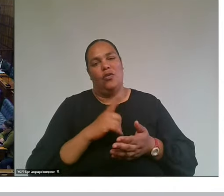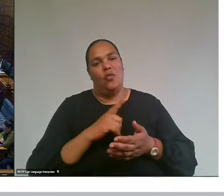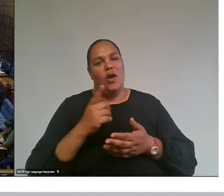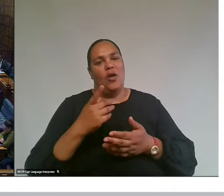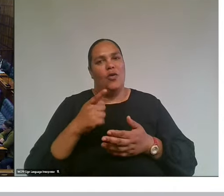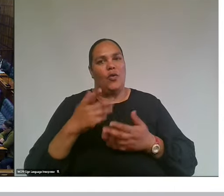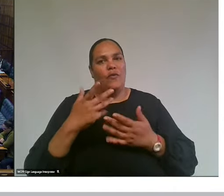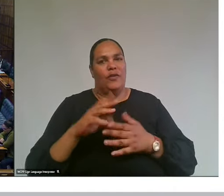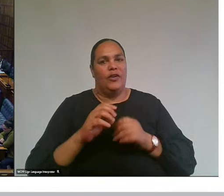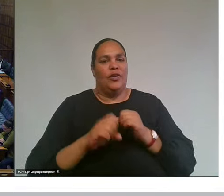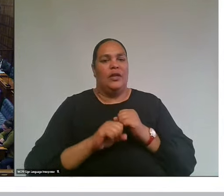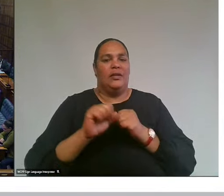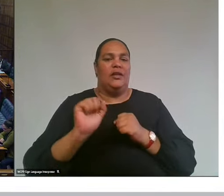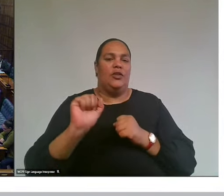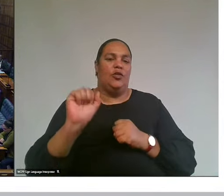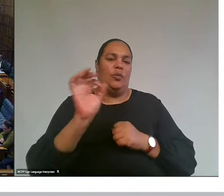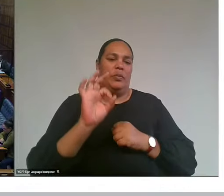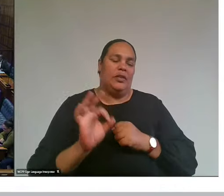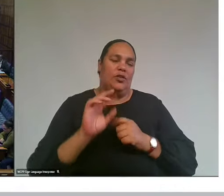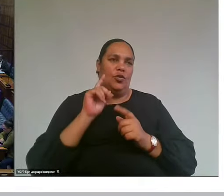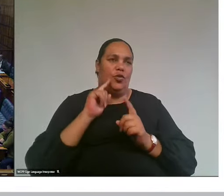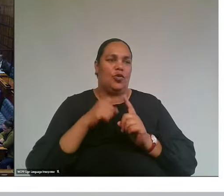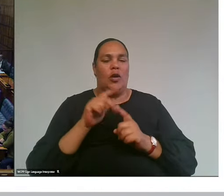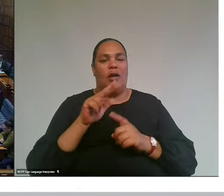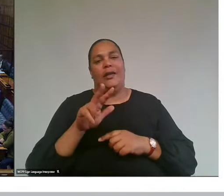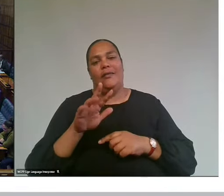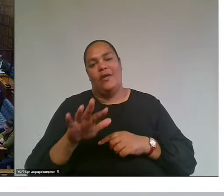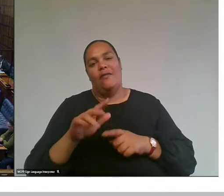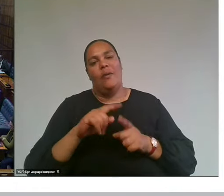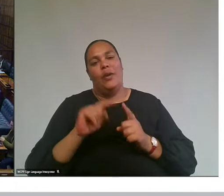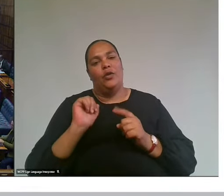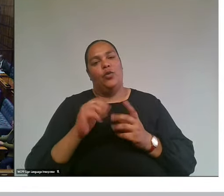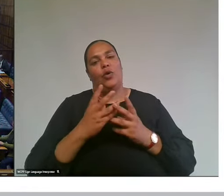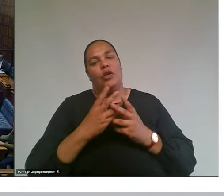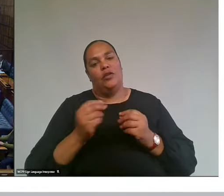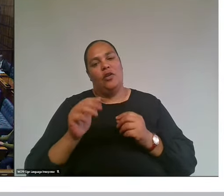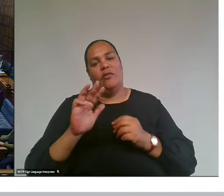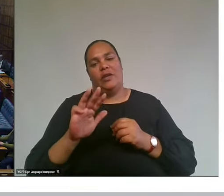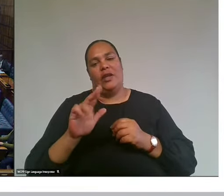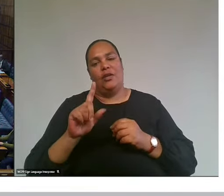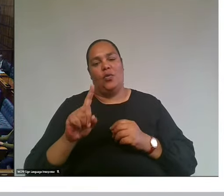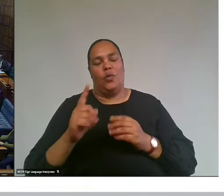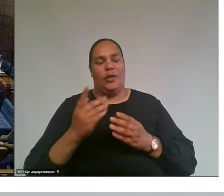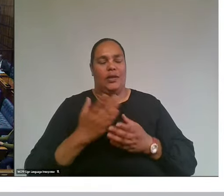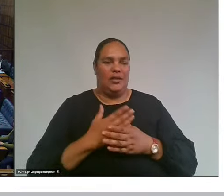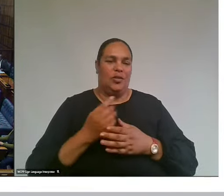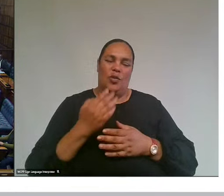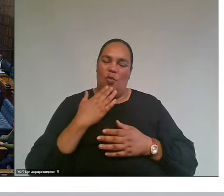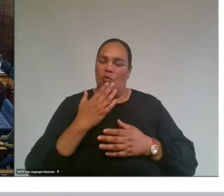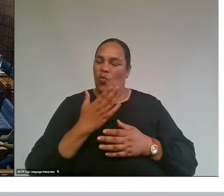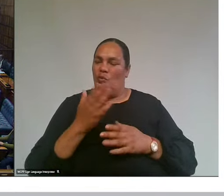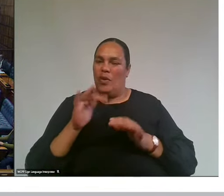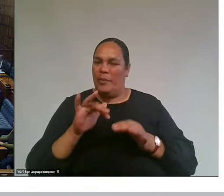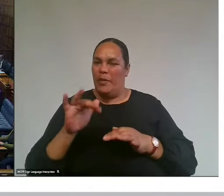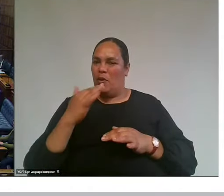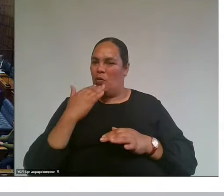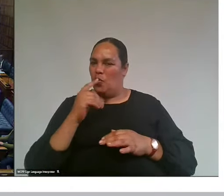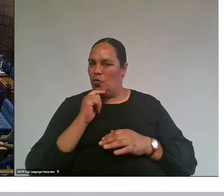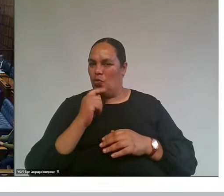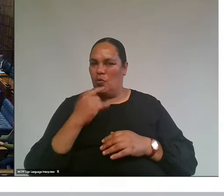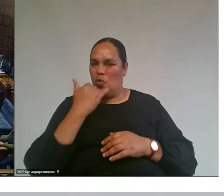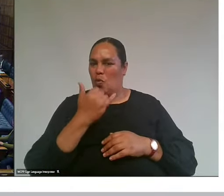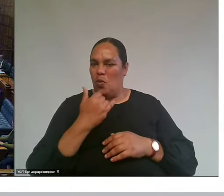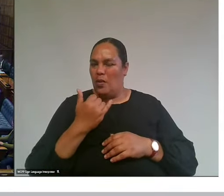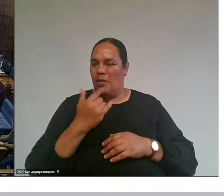exceeded your your percentage your target was 85 but you resolve 91 cases who is these people that are actually calling